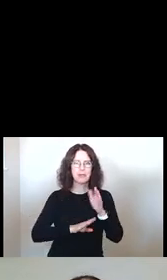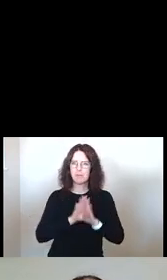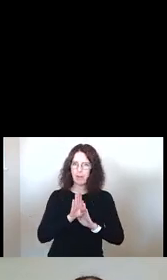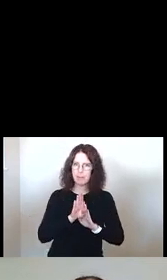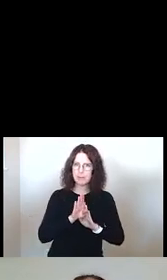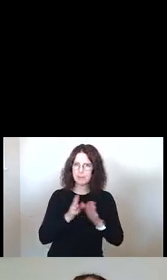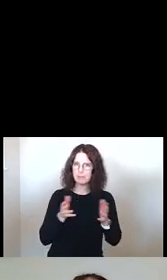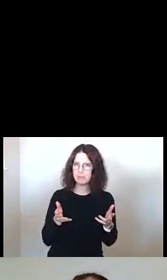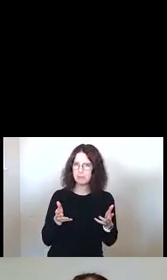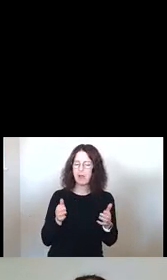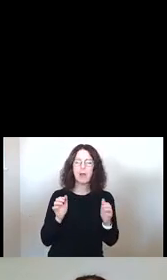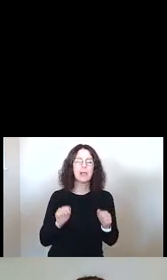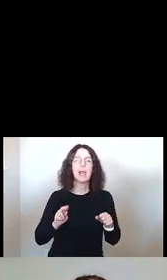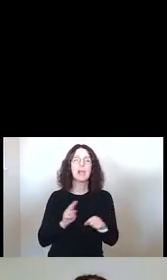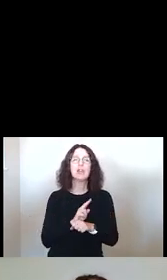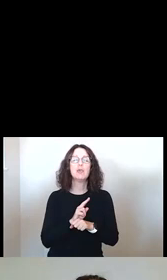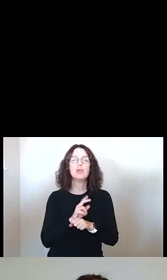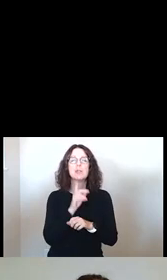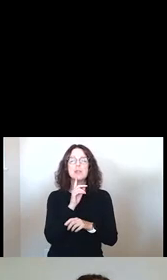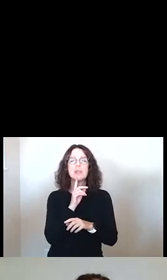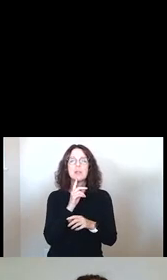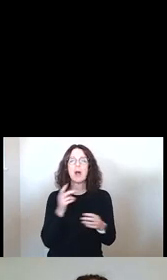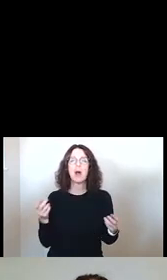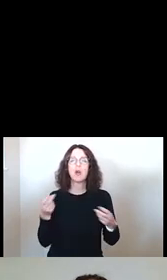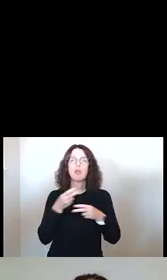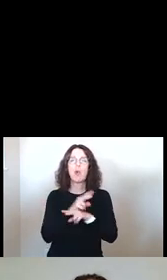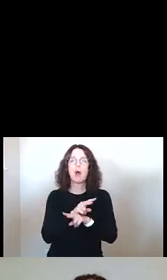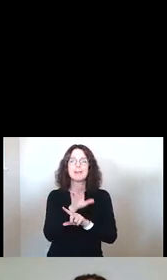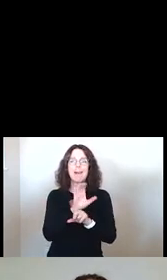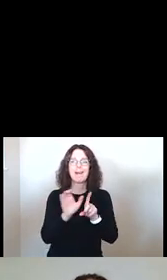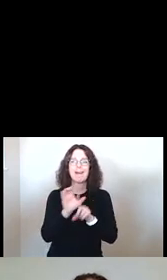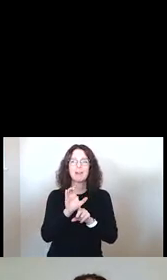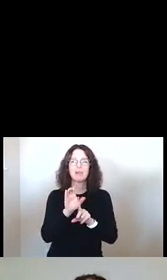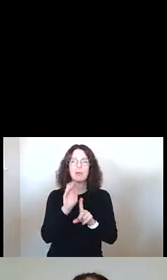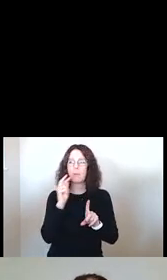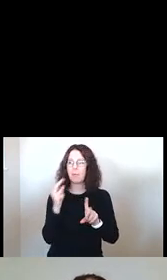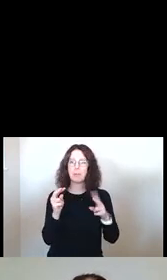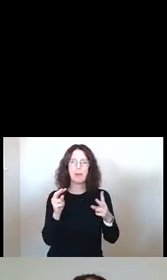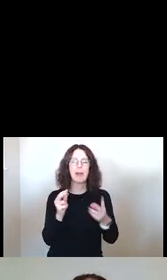using cross-cultural perspectives to help resolve conflict.